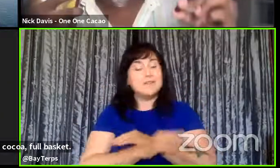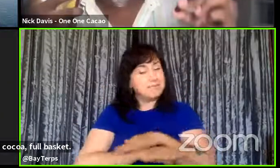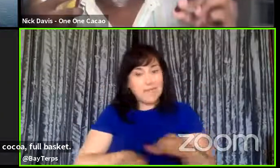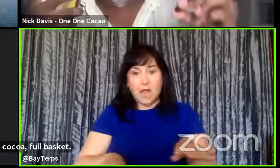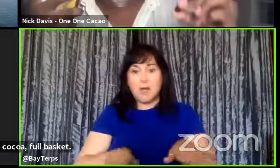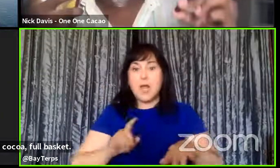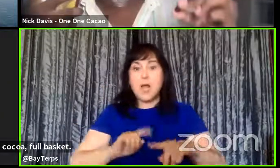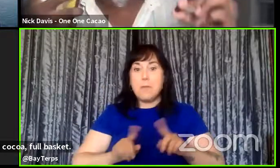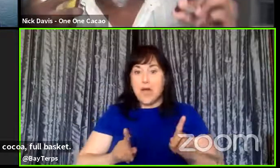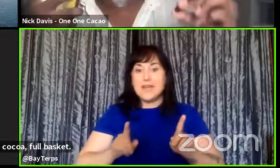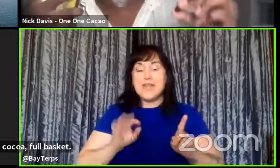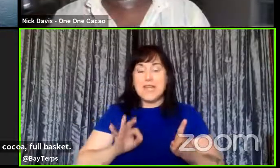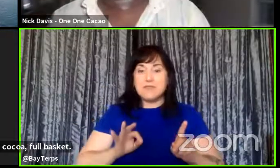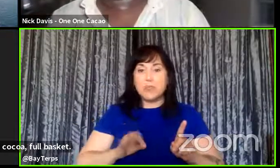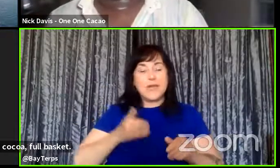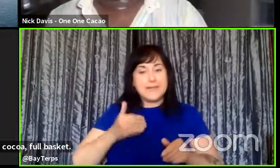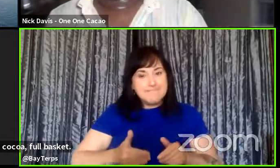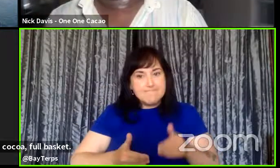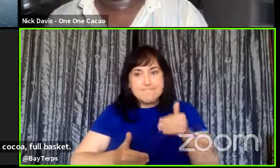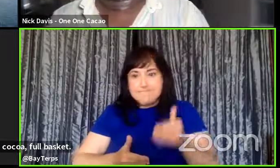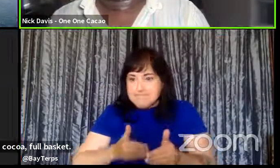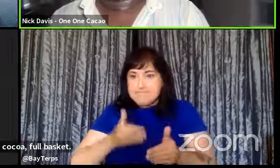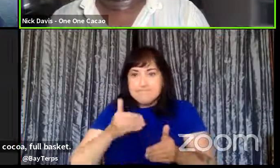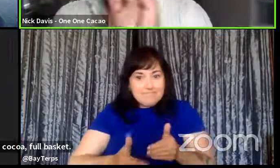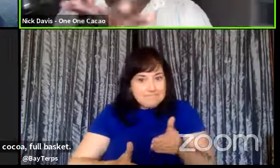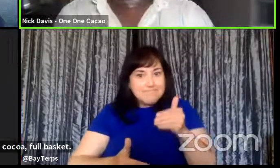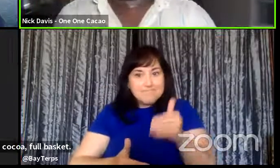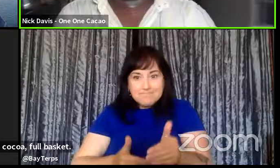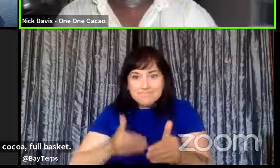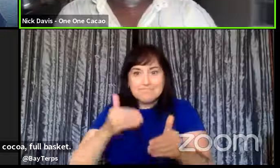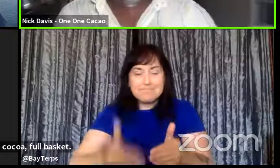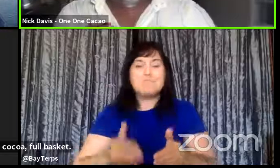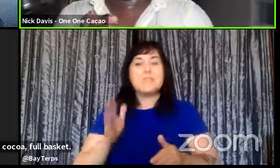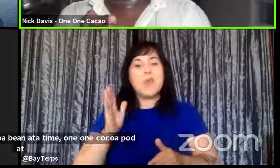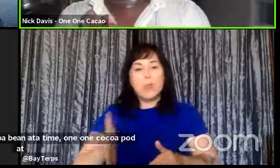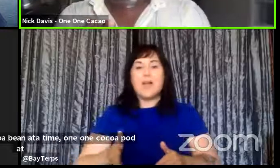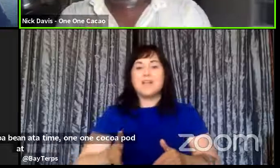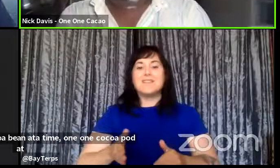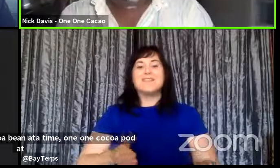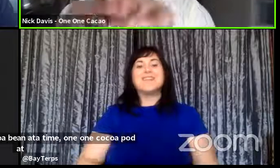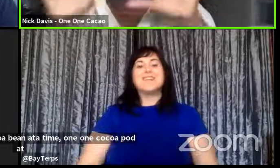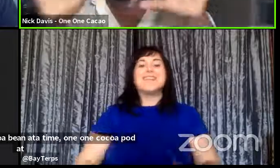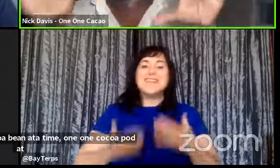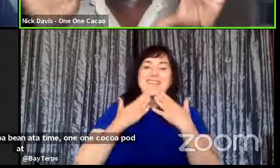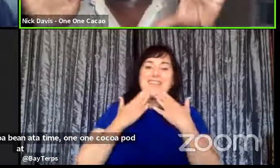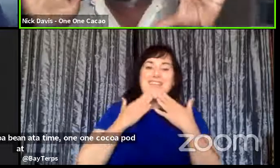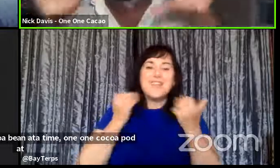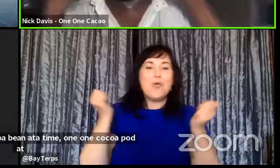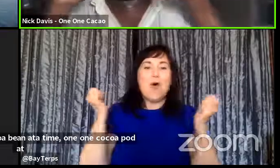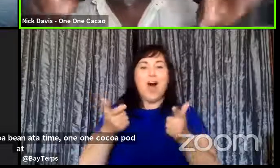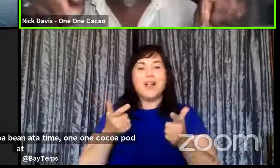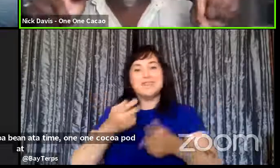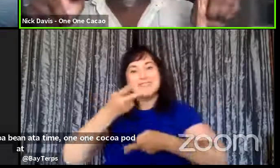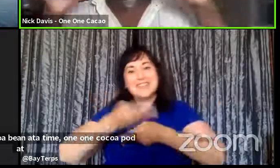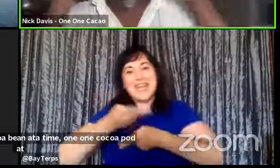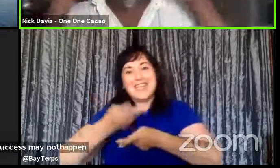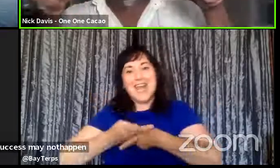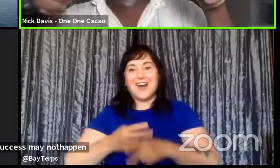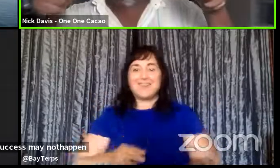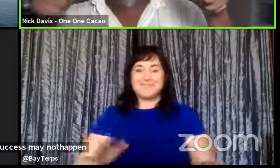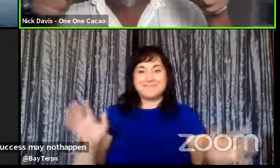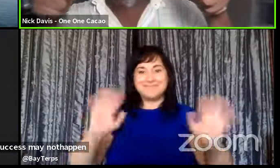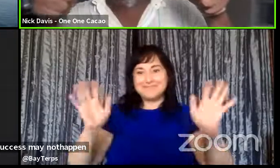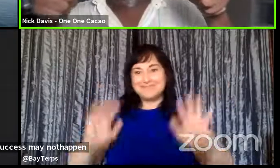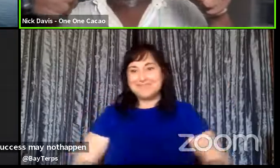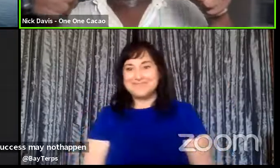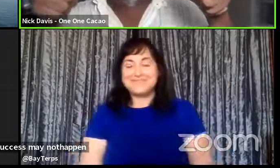11 cocoa, if we just keep plugging away. So everybody, stay well. Siobhan, thank you so much. Take care, everybody. Until next time. Until